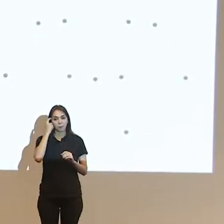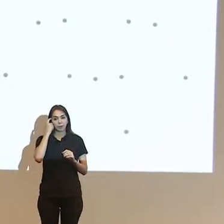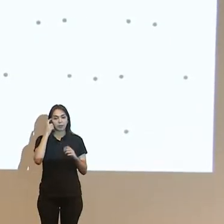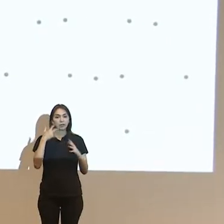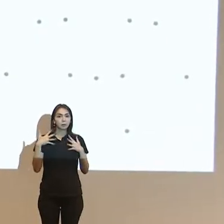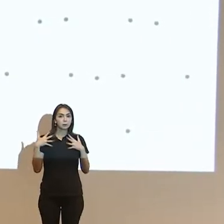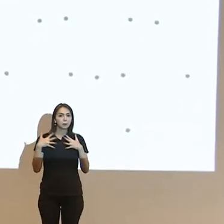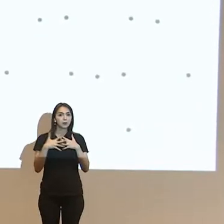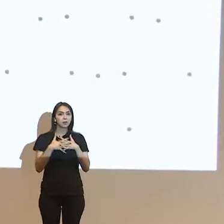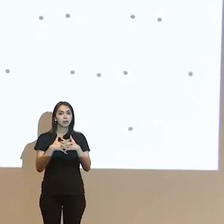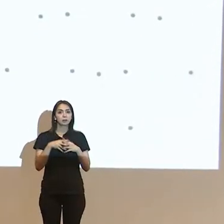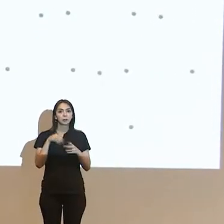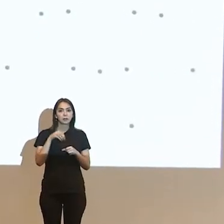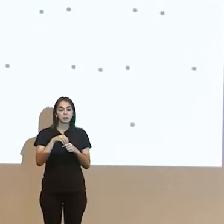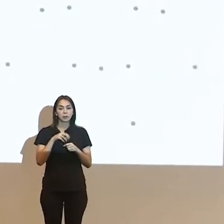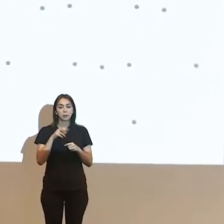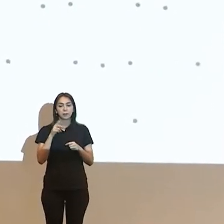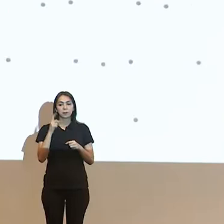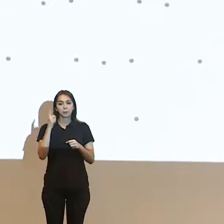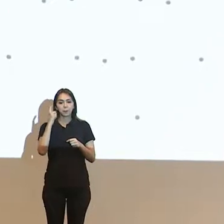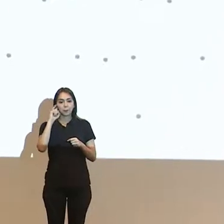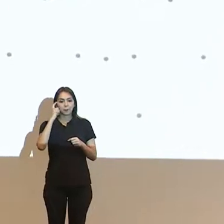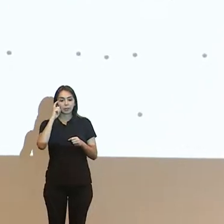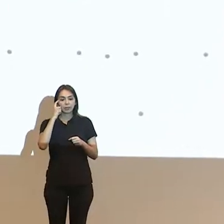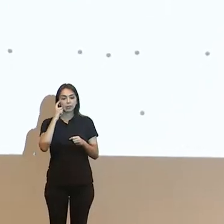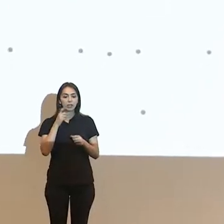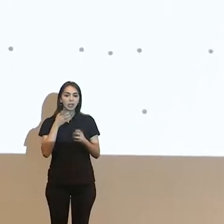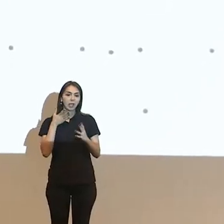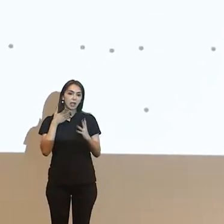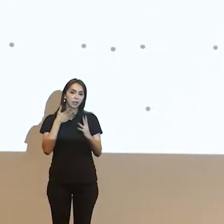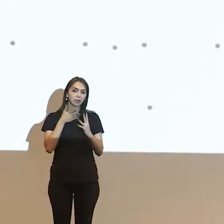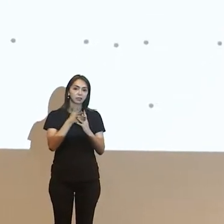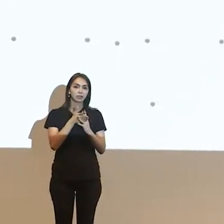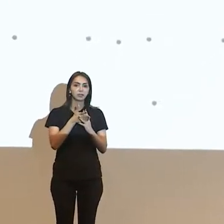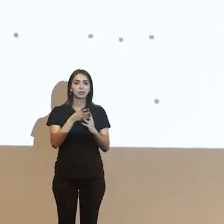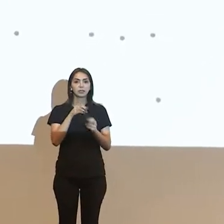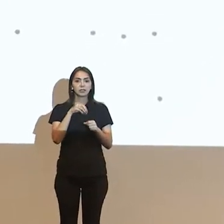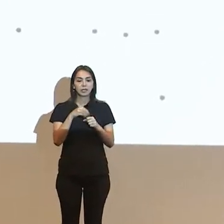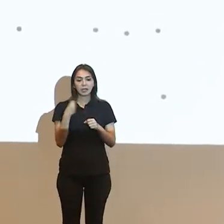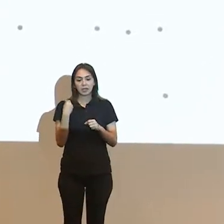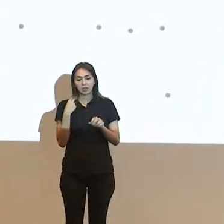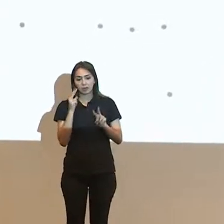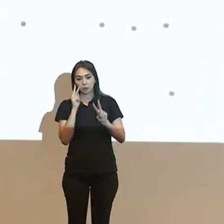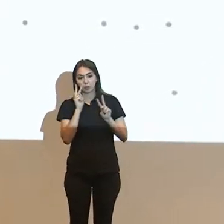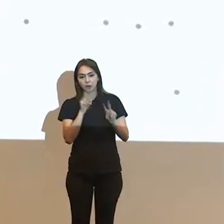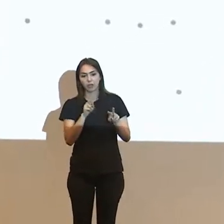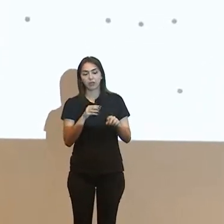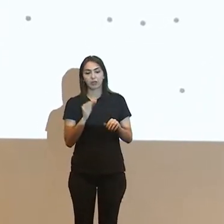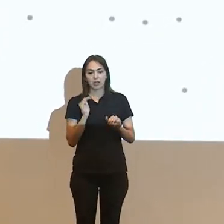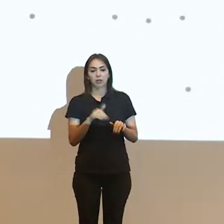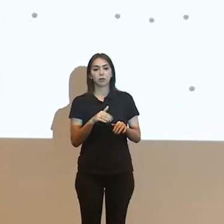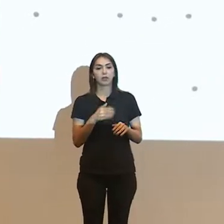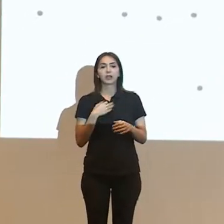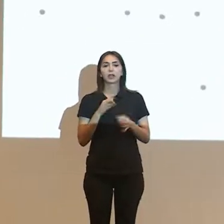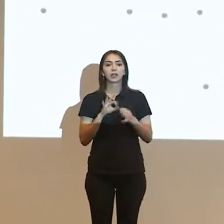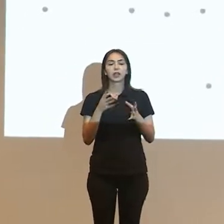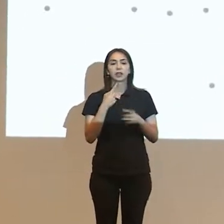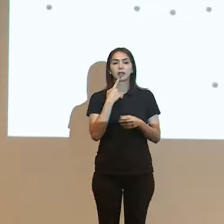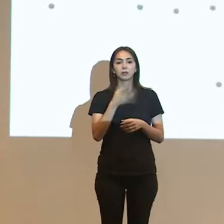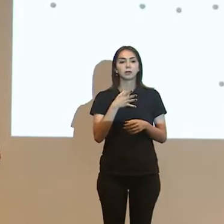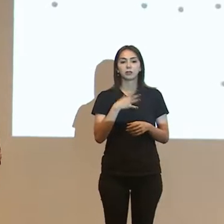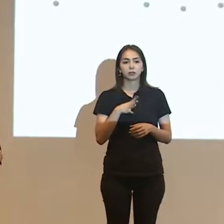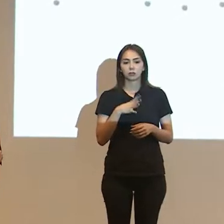this is important because our existing paradigm on information or access to information is